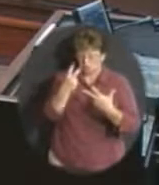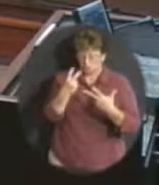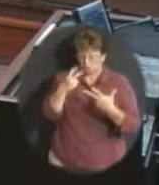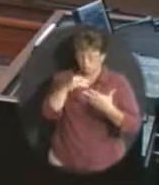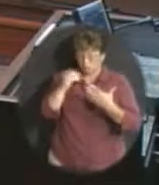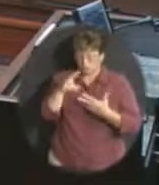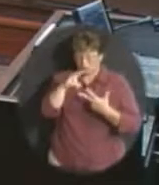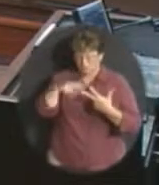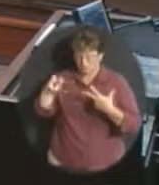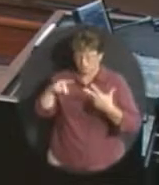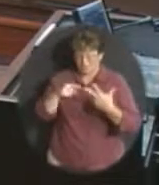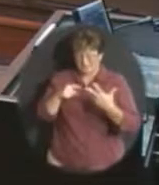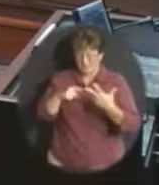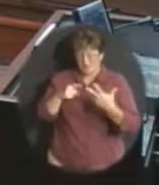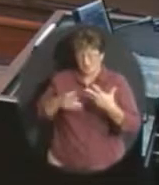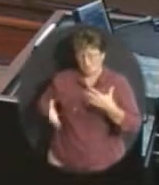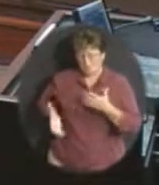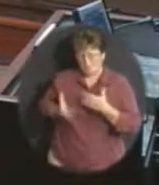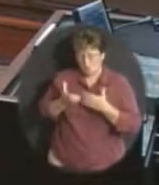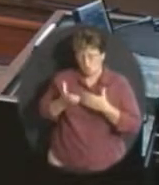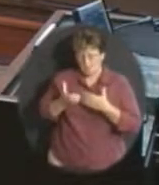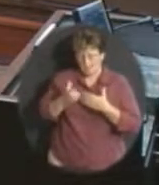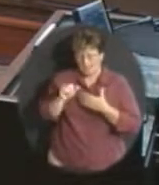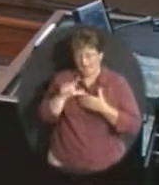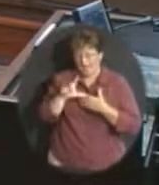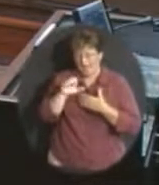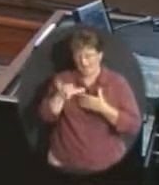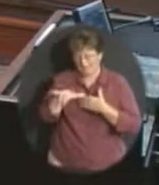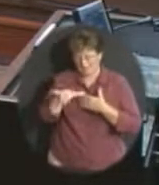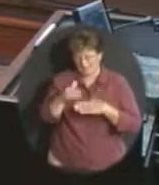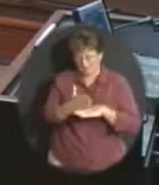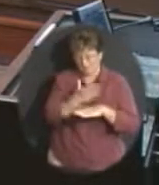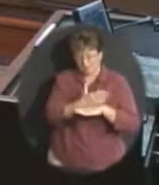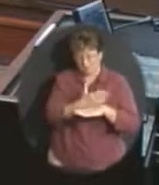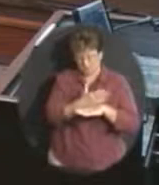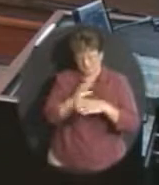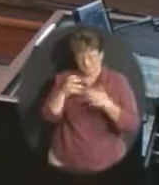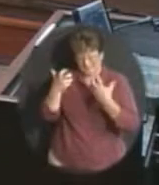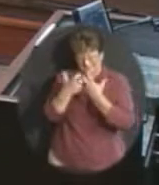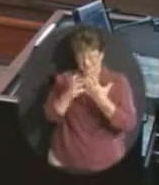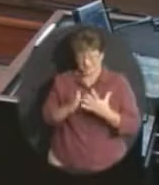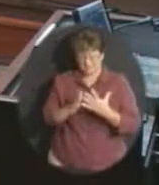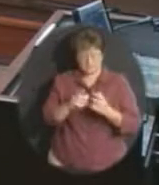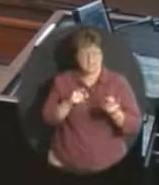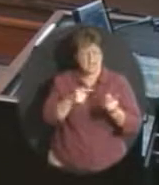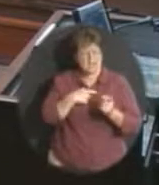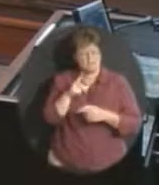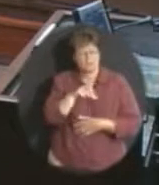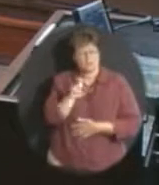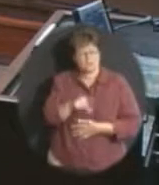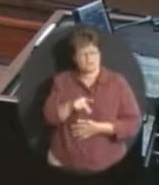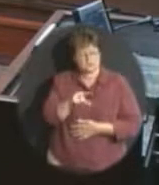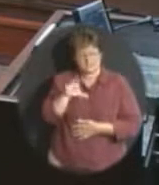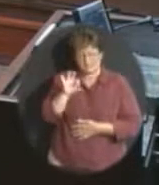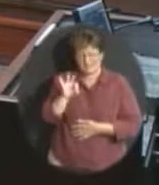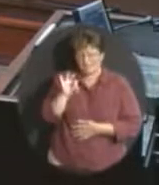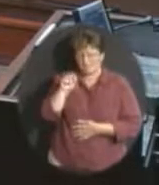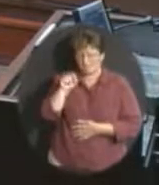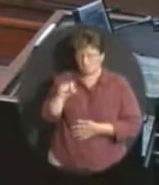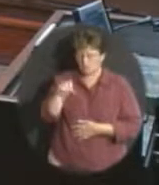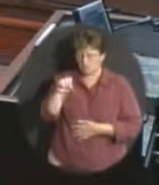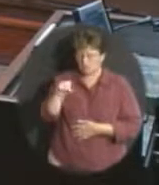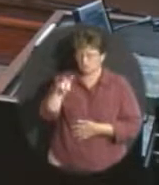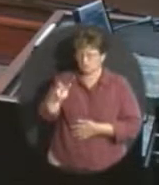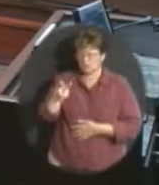any board members have a question or care to make comments? I just have one quick question on 9.02, Mr. Thompson. When is